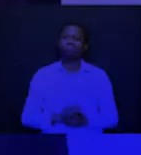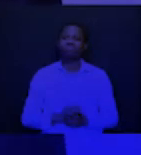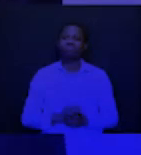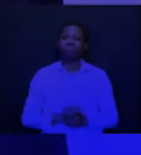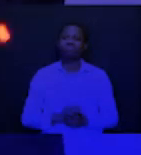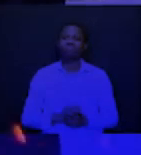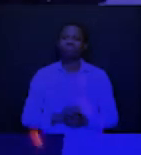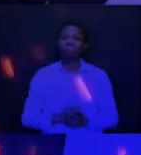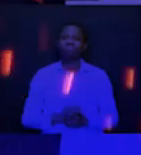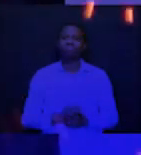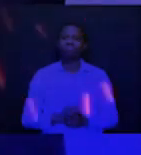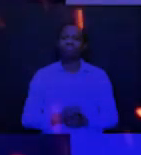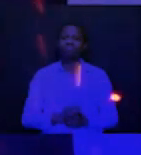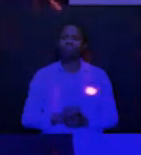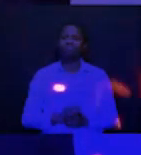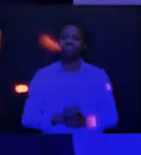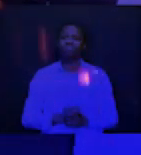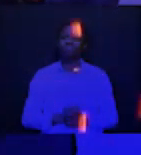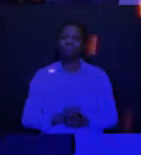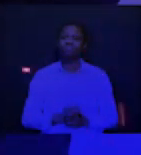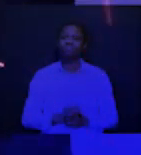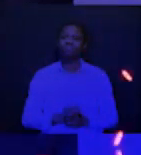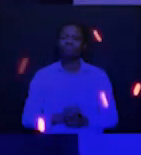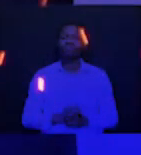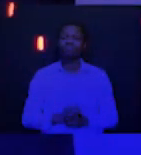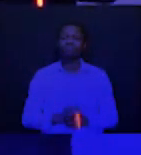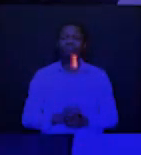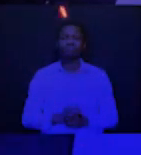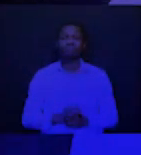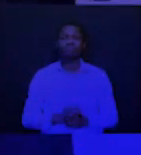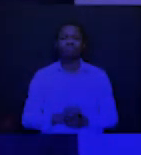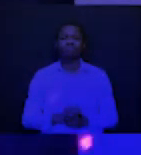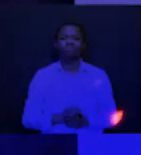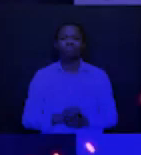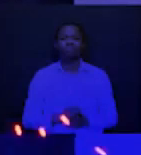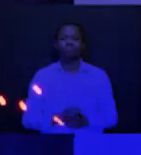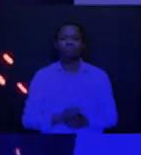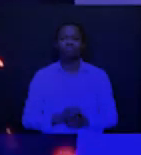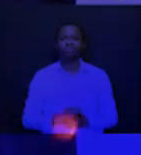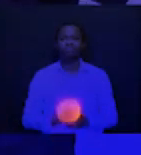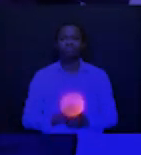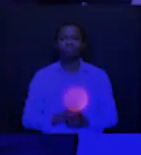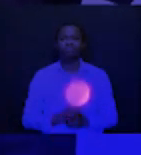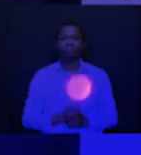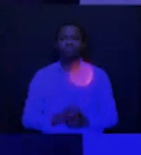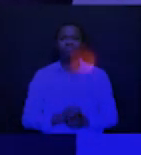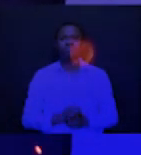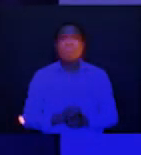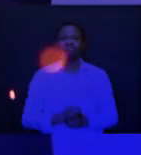so apata nuoma nyina asase su dio osuru dio ene no ntem.